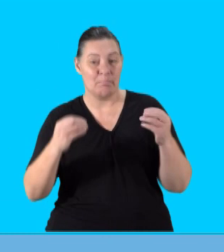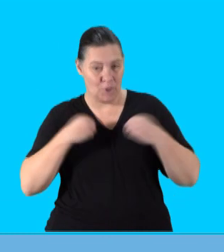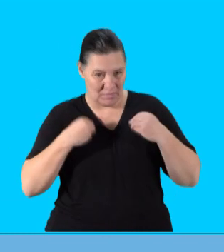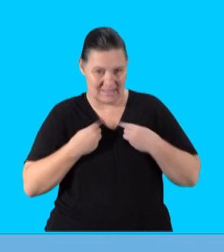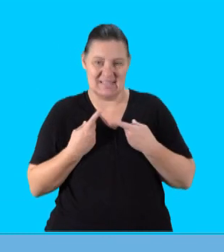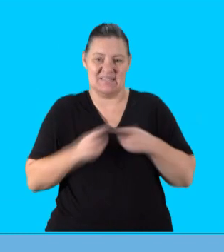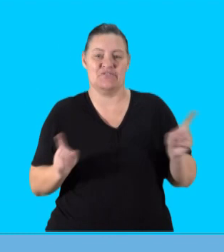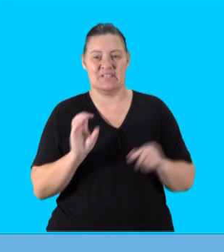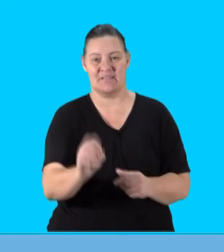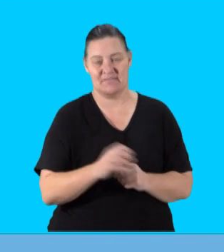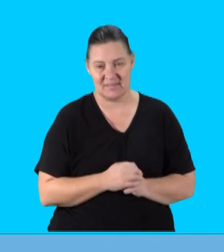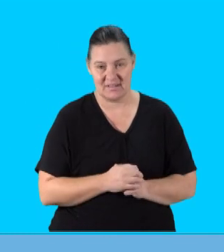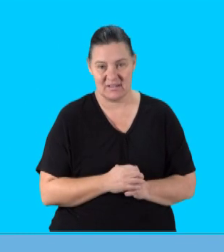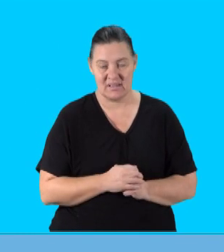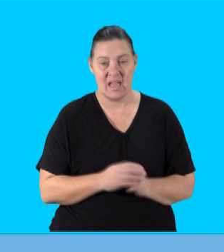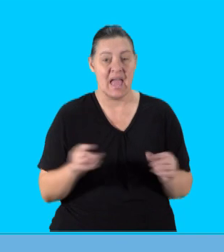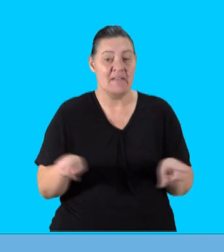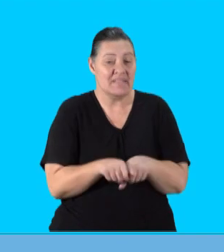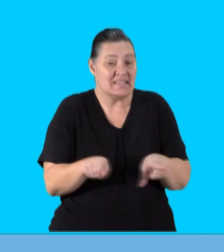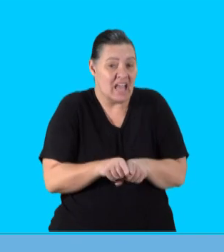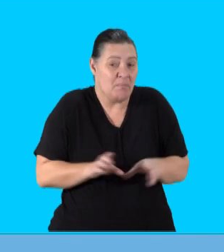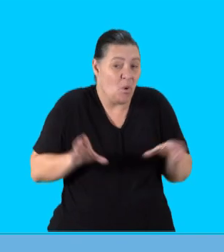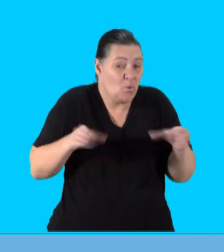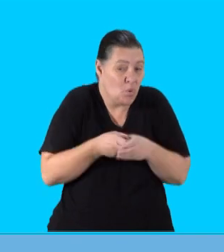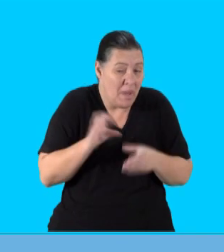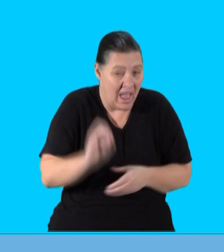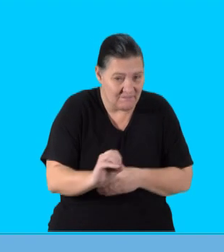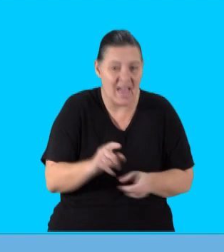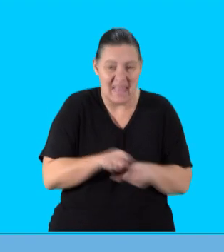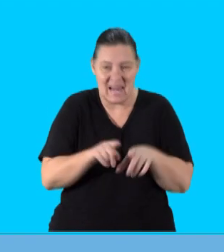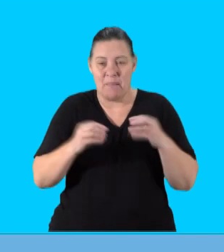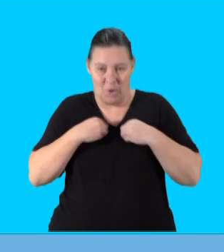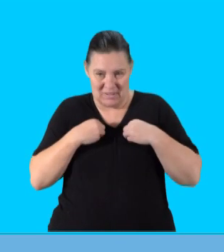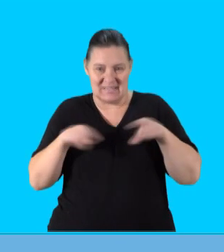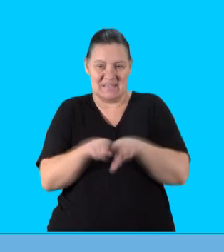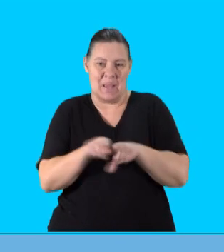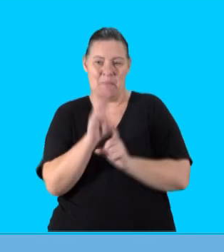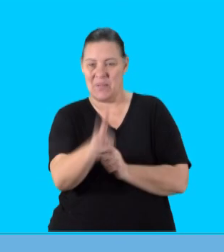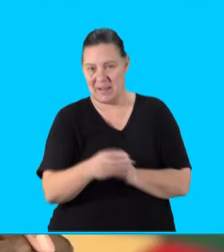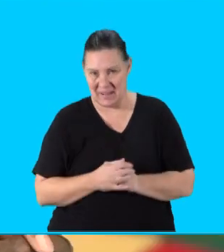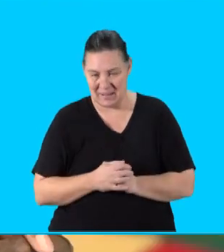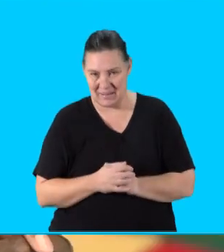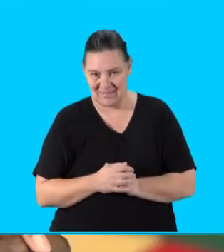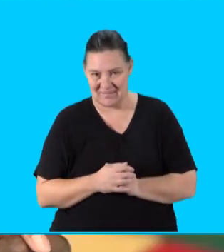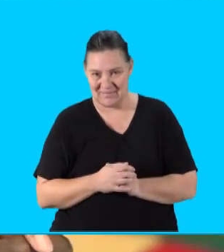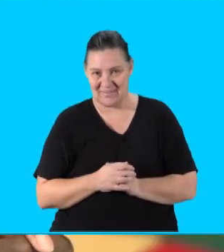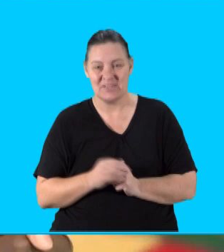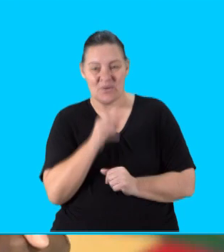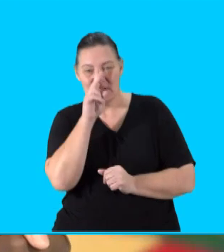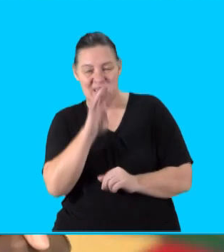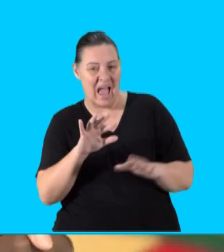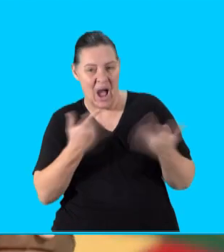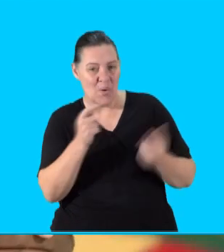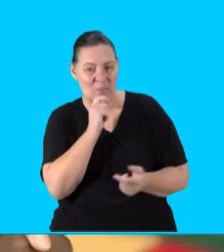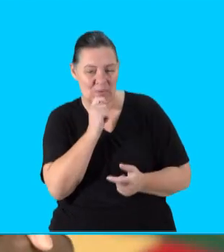period, they have different properties. If they were in the same group, they would have similar properties. Yeah, now that